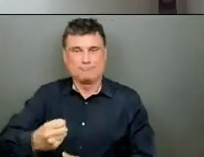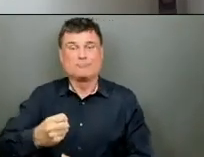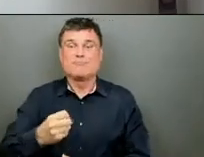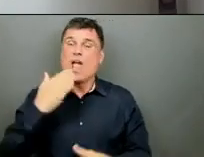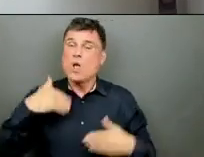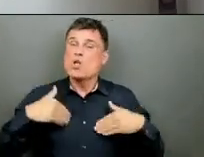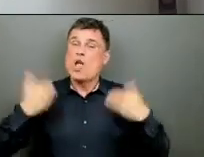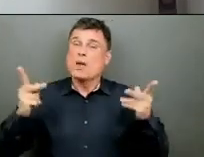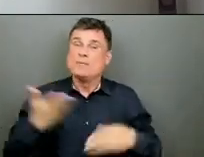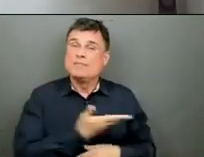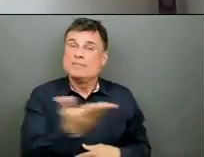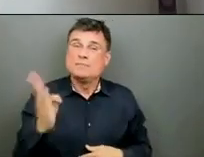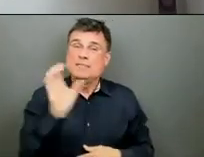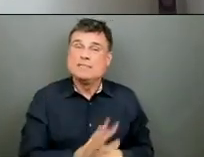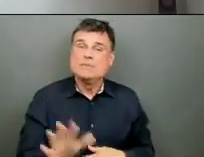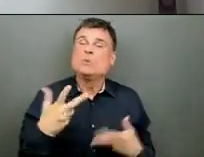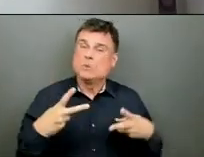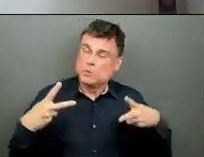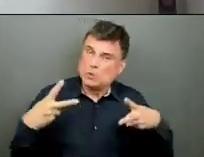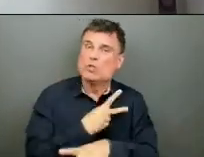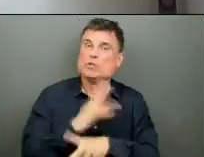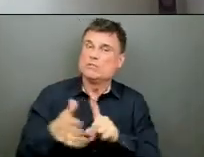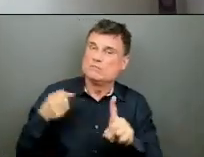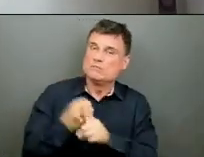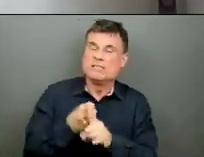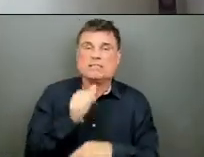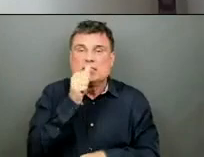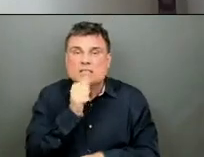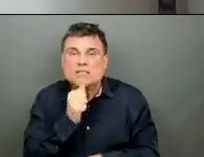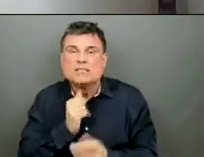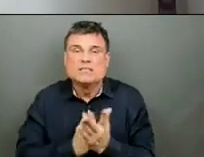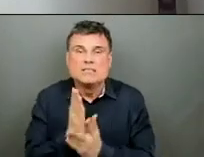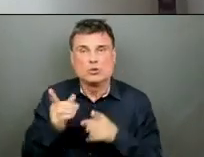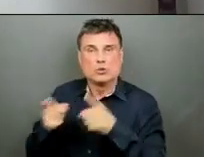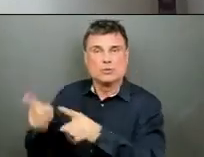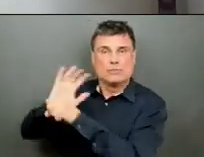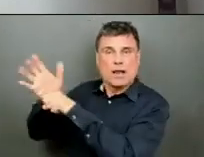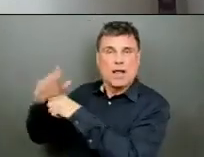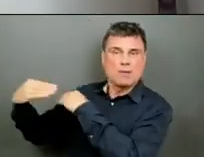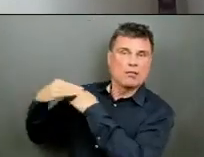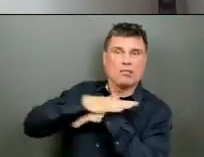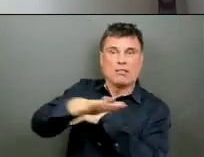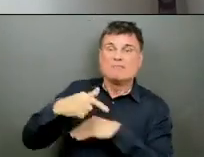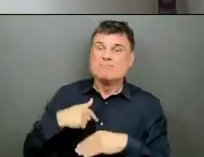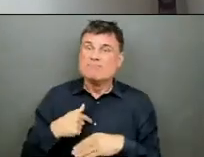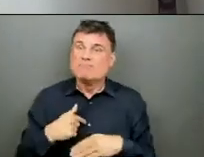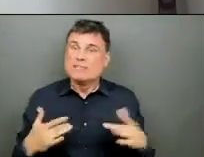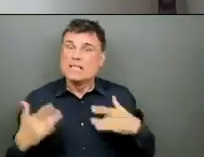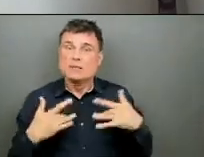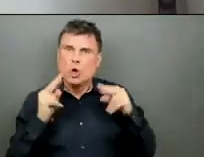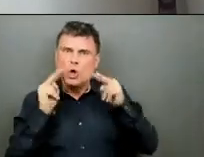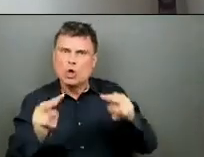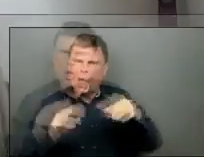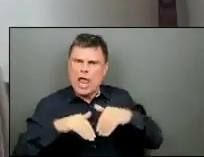pandemic. I look forward to working with BC's young people in overcoming today's challenges. Young people